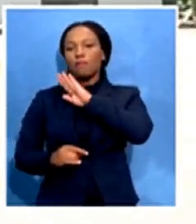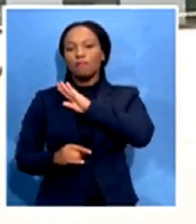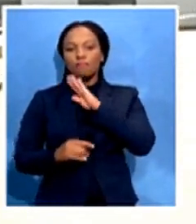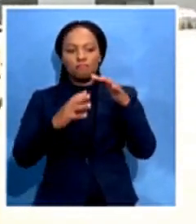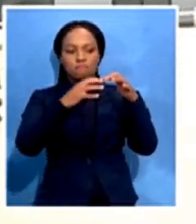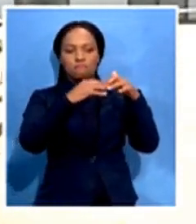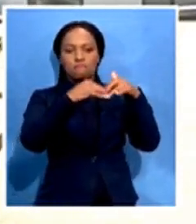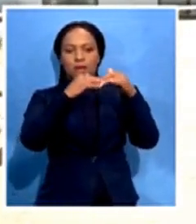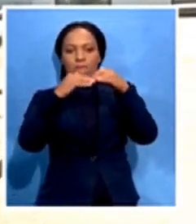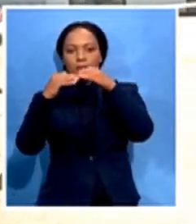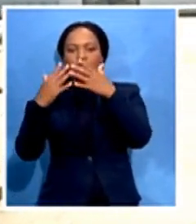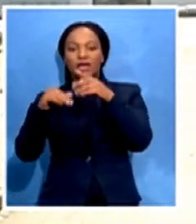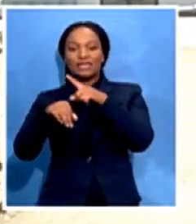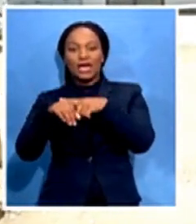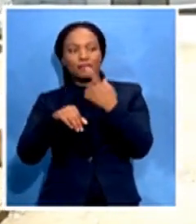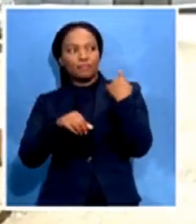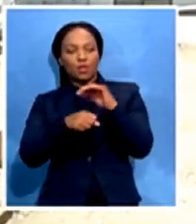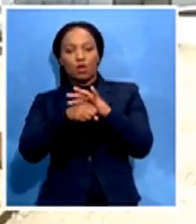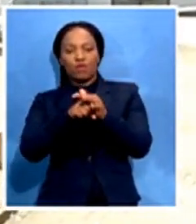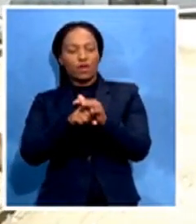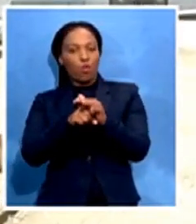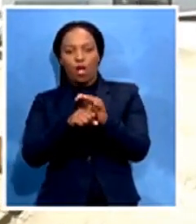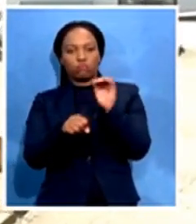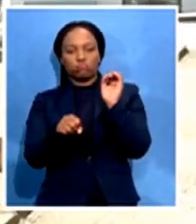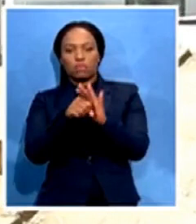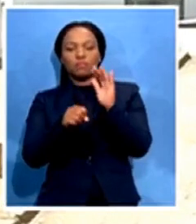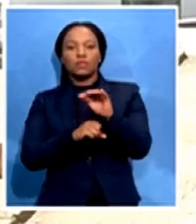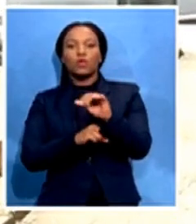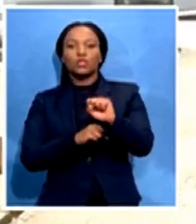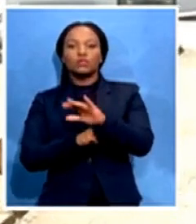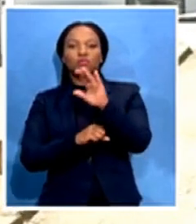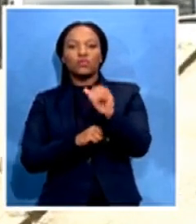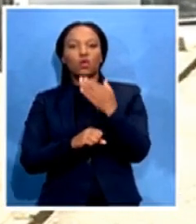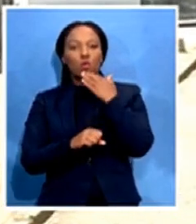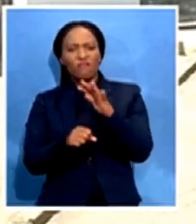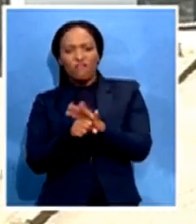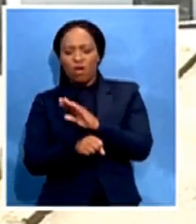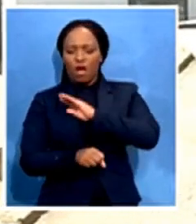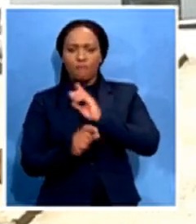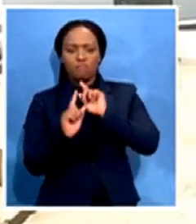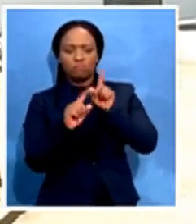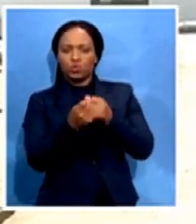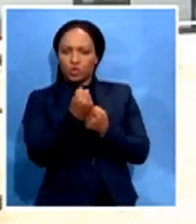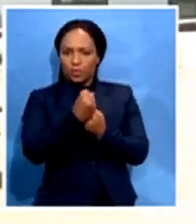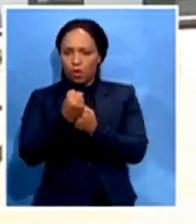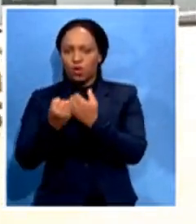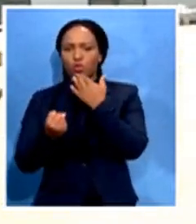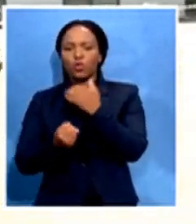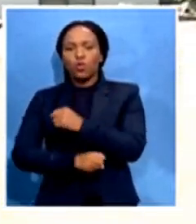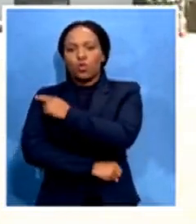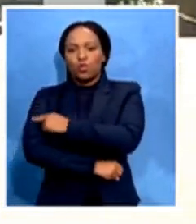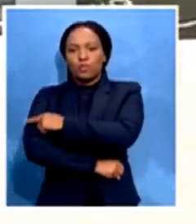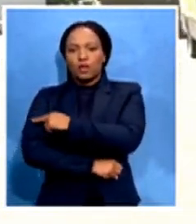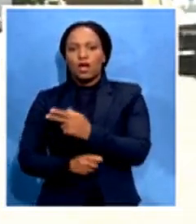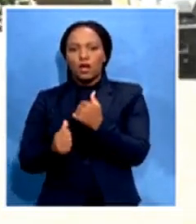hit South Africa. The Army came out full force supporting various hospitals, but now they are also subsequently building several